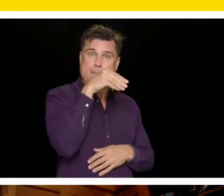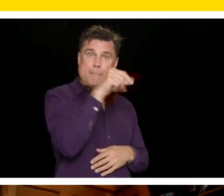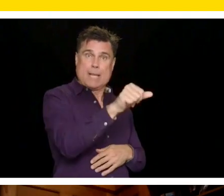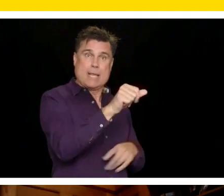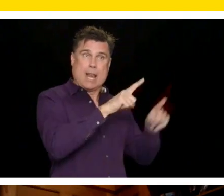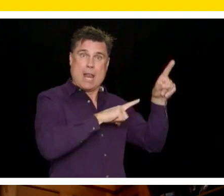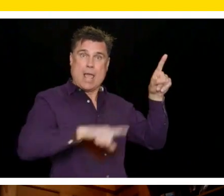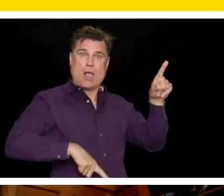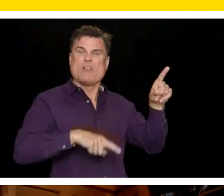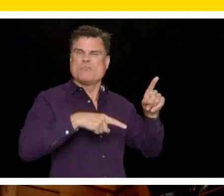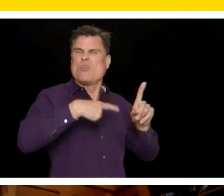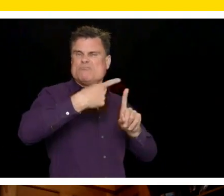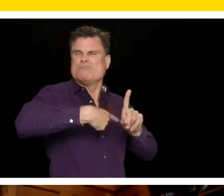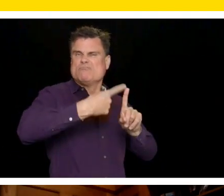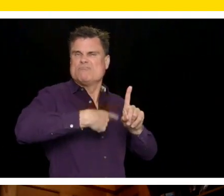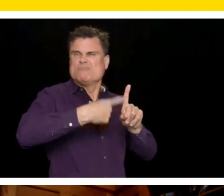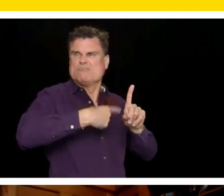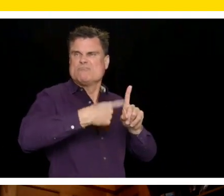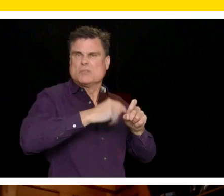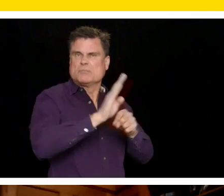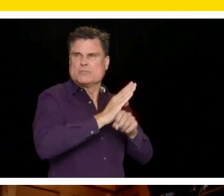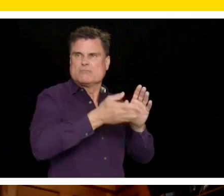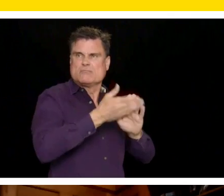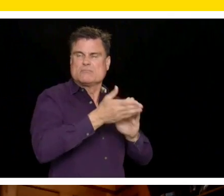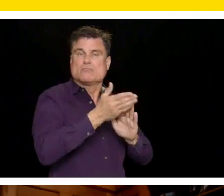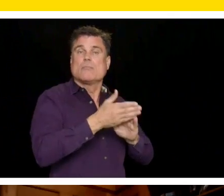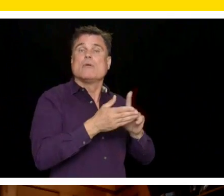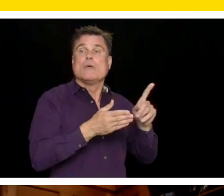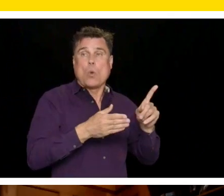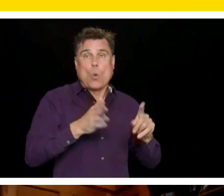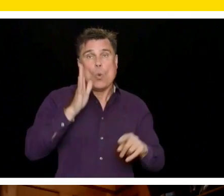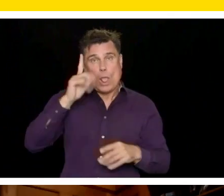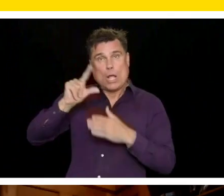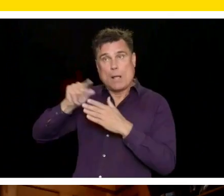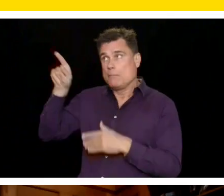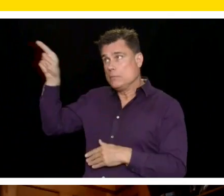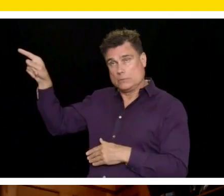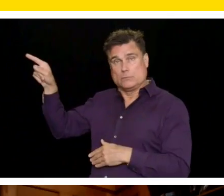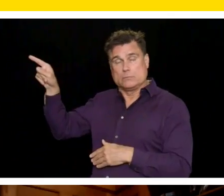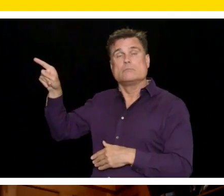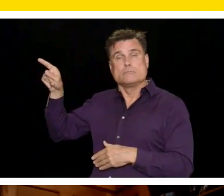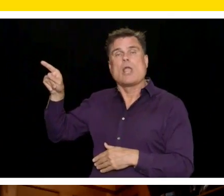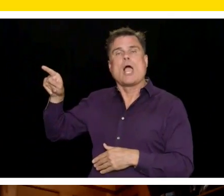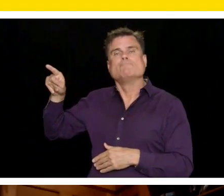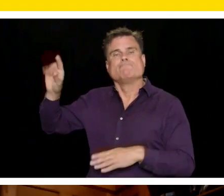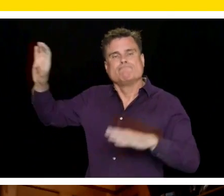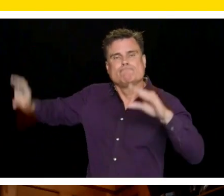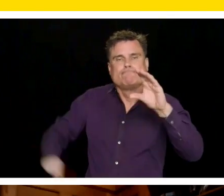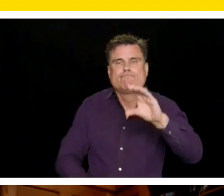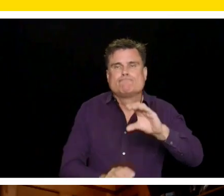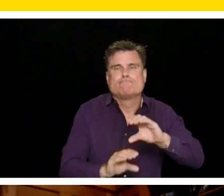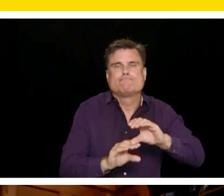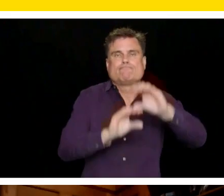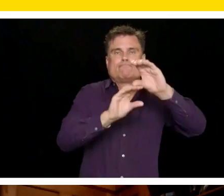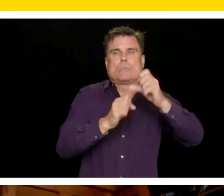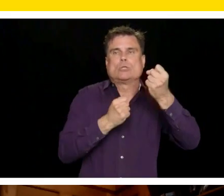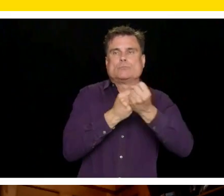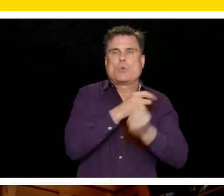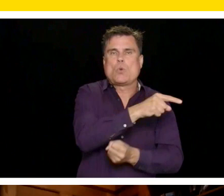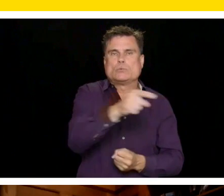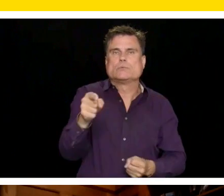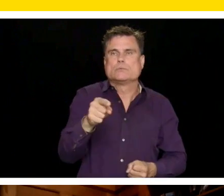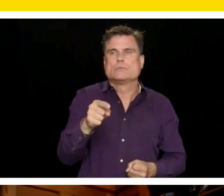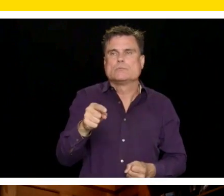come back to it. I thought I would have you answer it again. Well, let me come back, because what I'm hearing from people and what I'm hearing